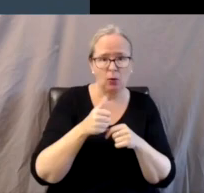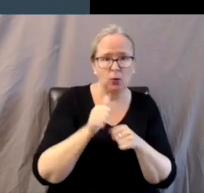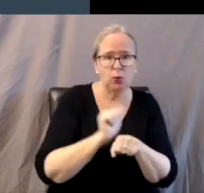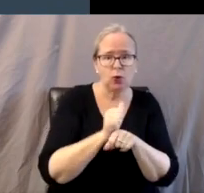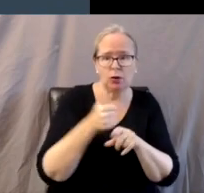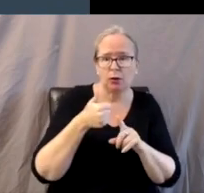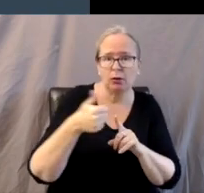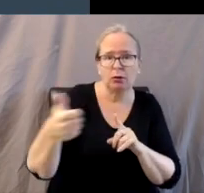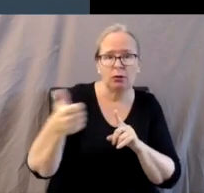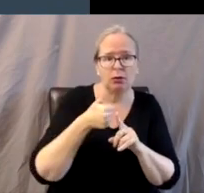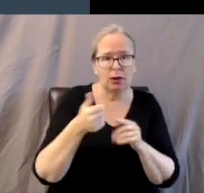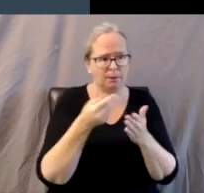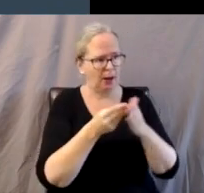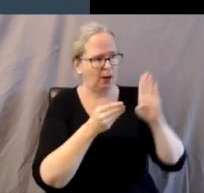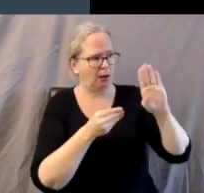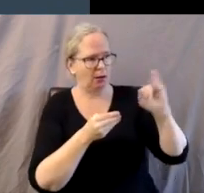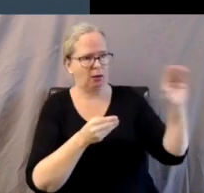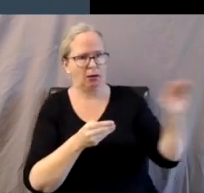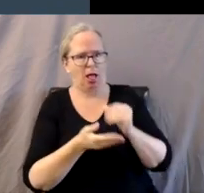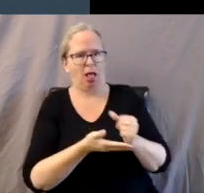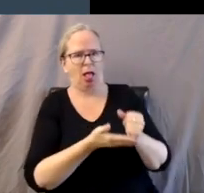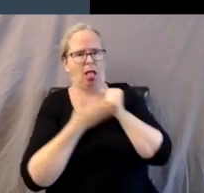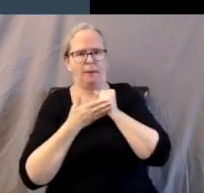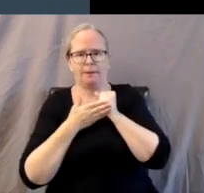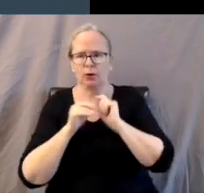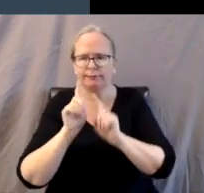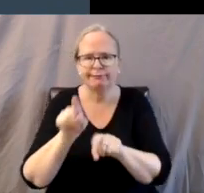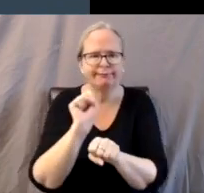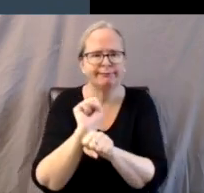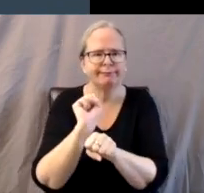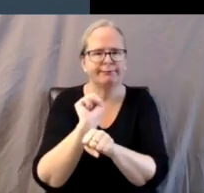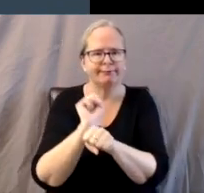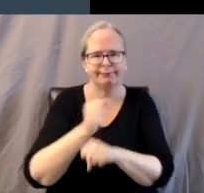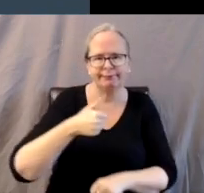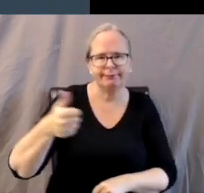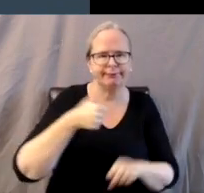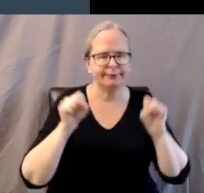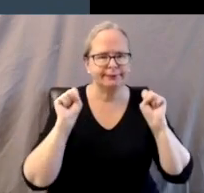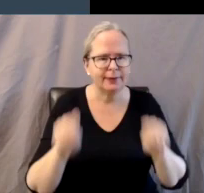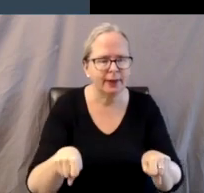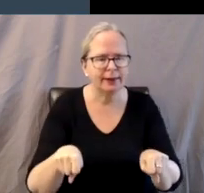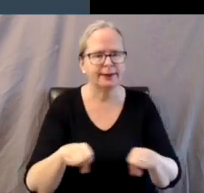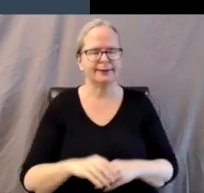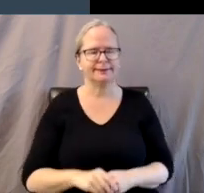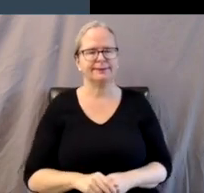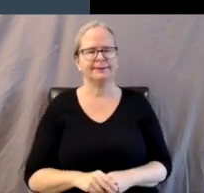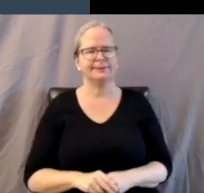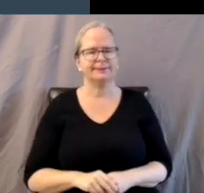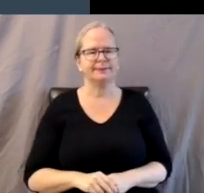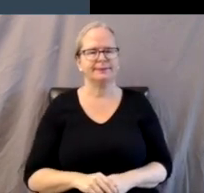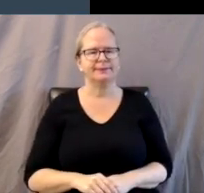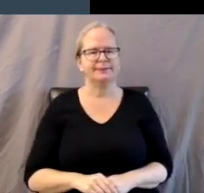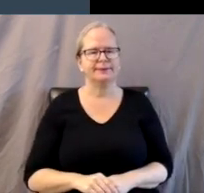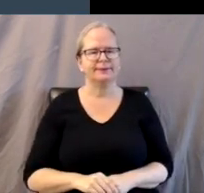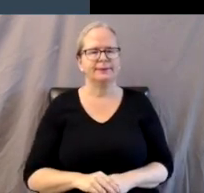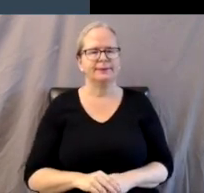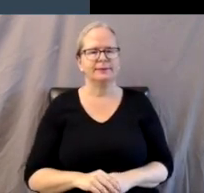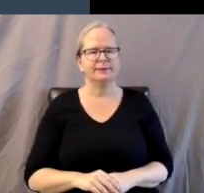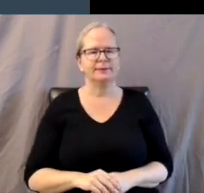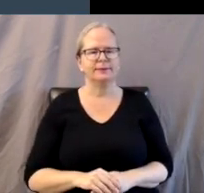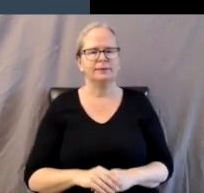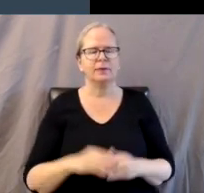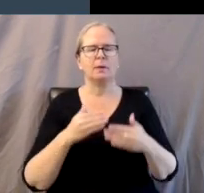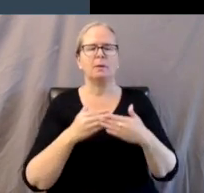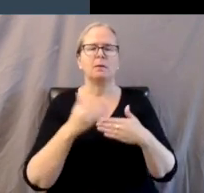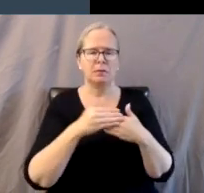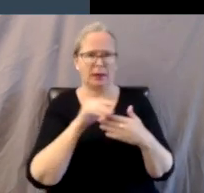So if we give people a basic income, they will spend it on alcohol and drugs. People spend money on